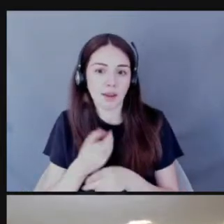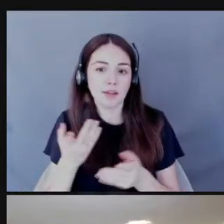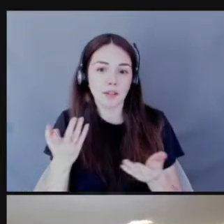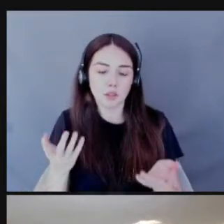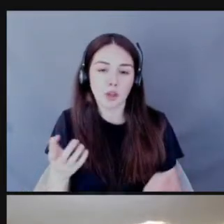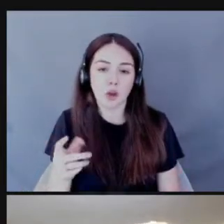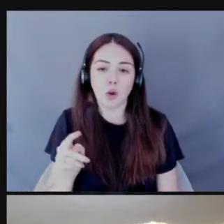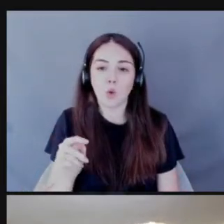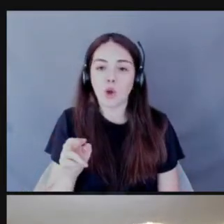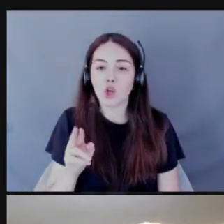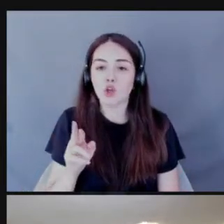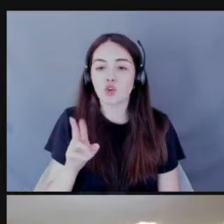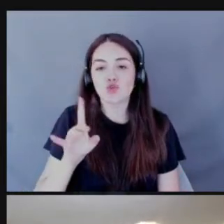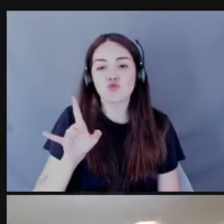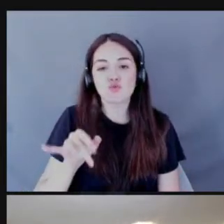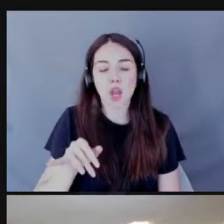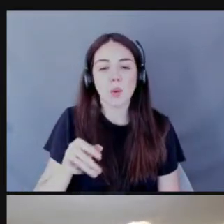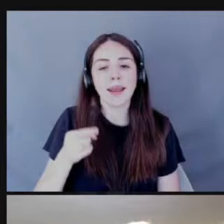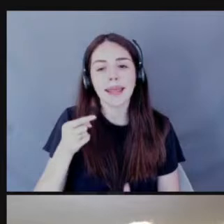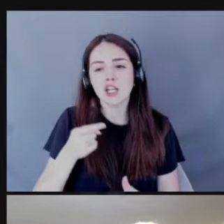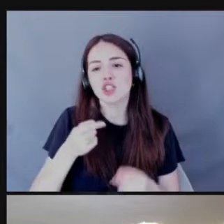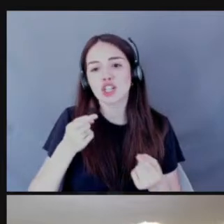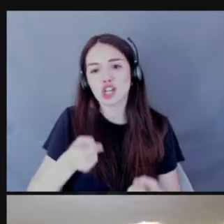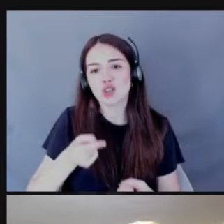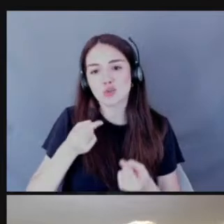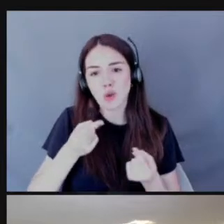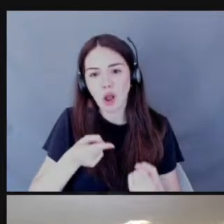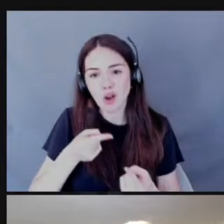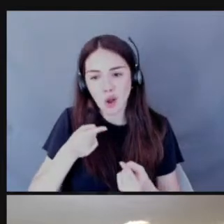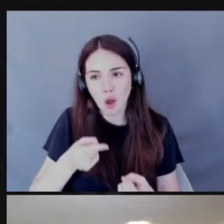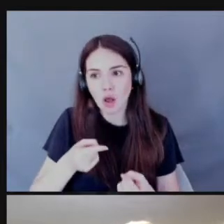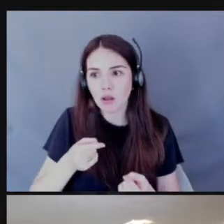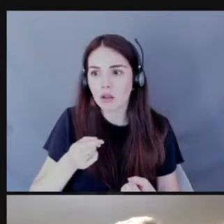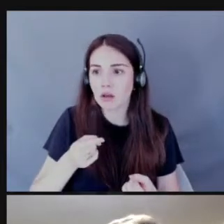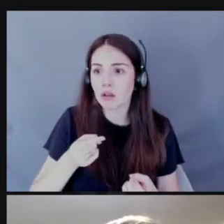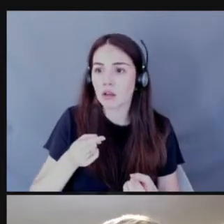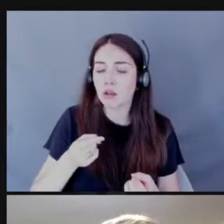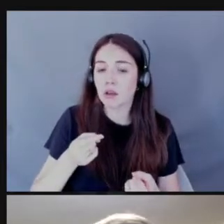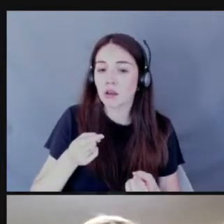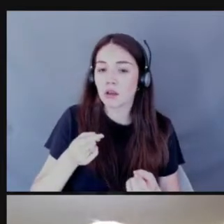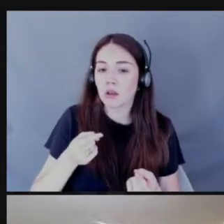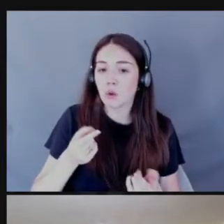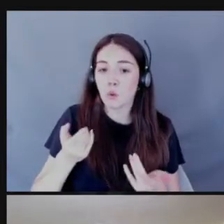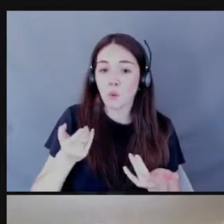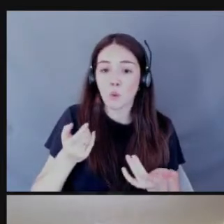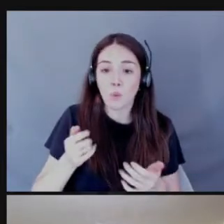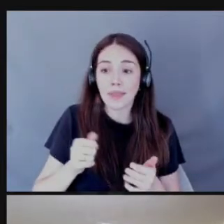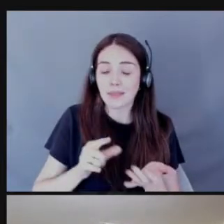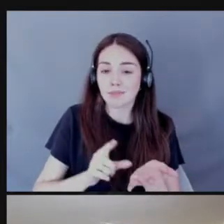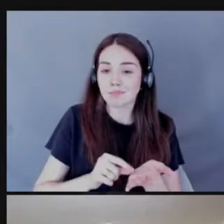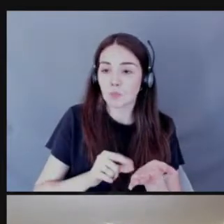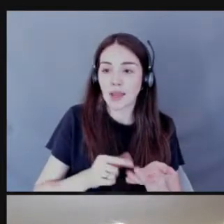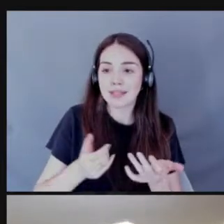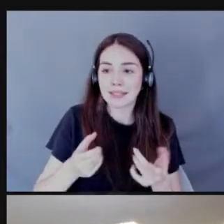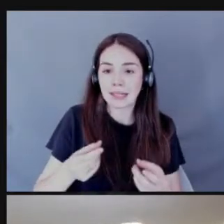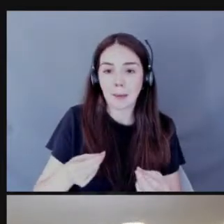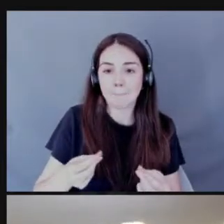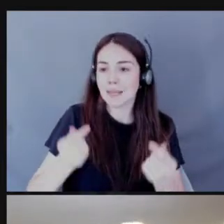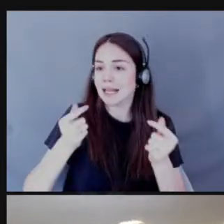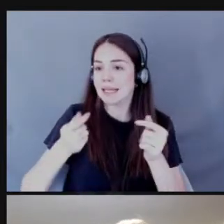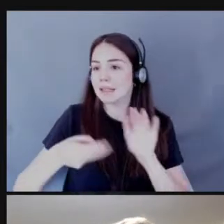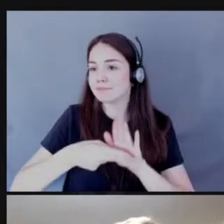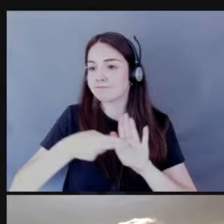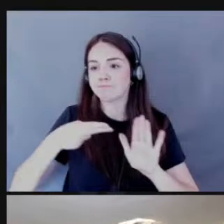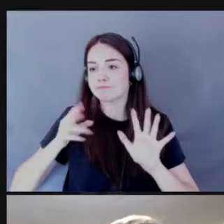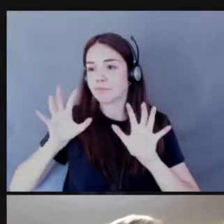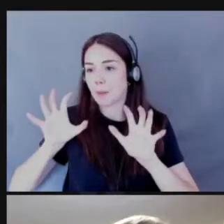sort of struggled with the fact that the press kind of instantly monsterified this thing that she saw,